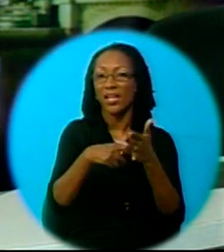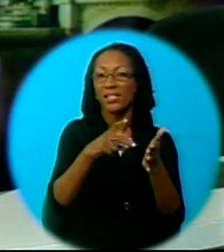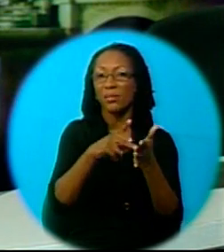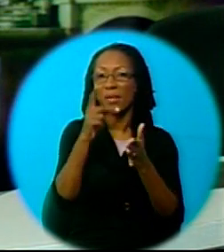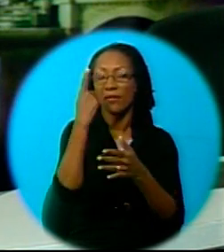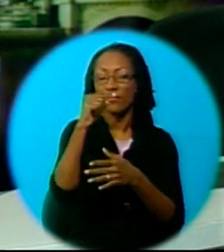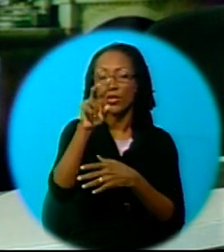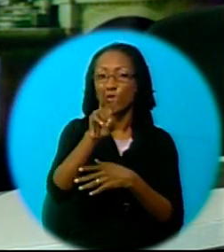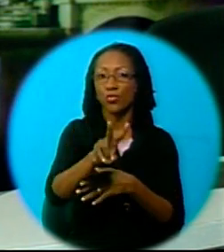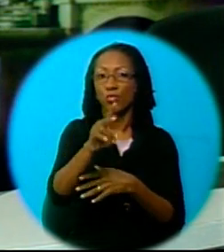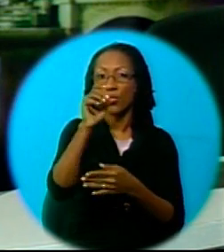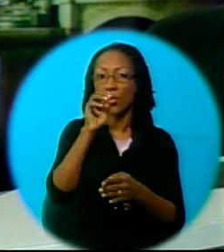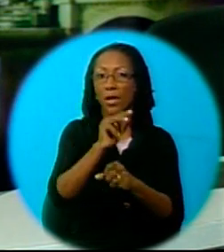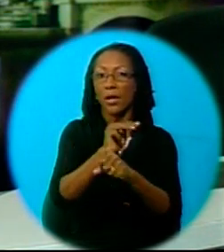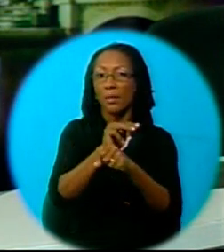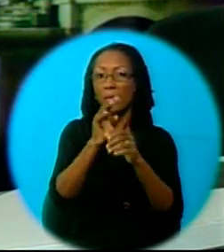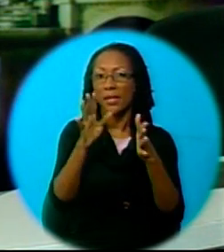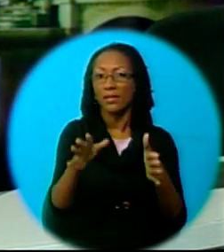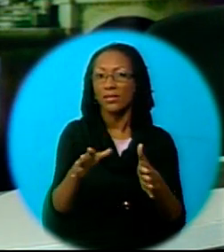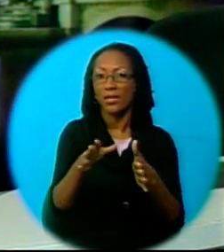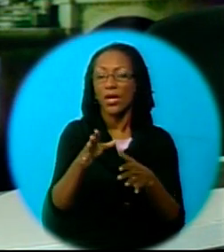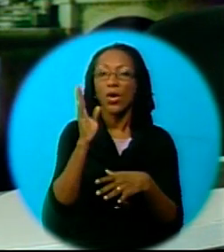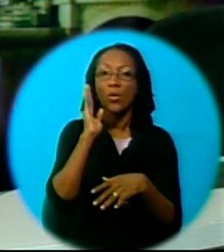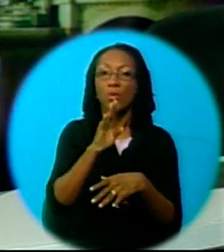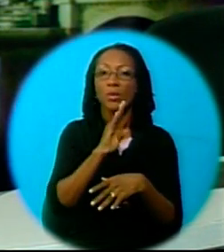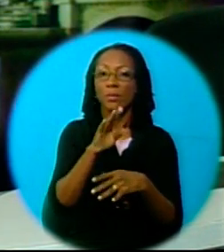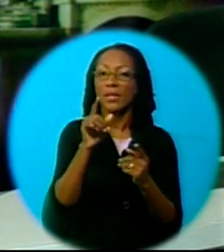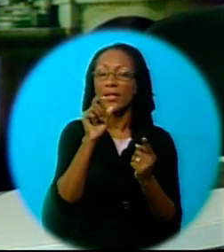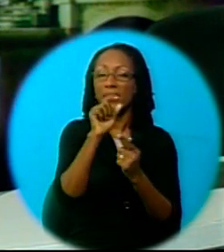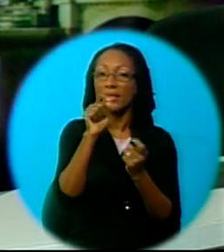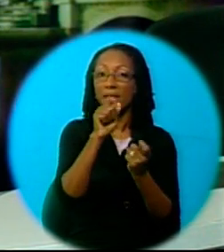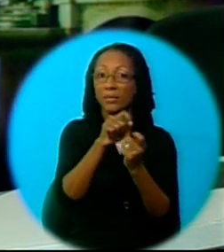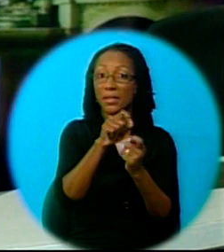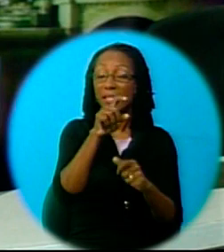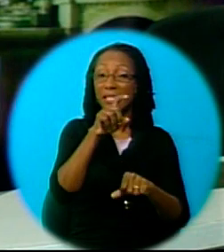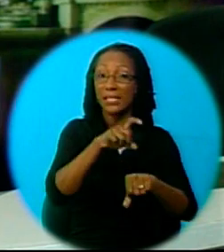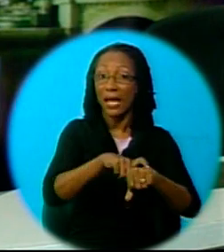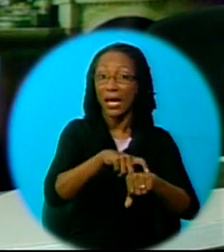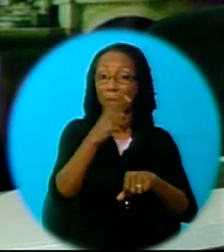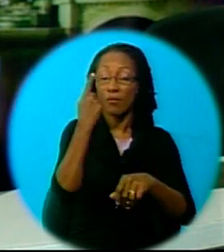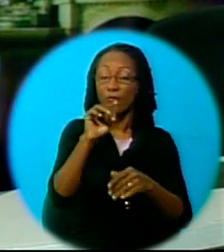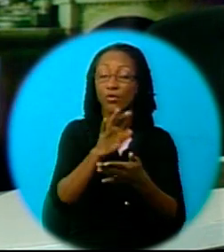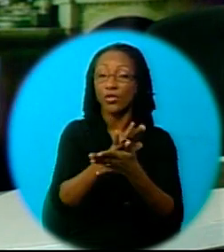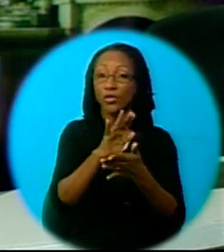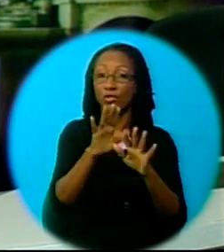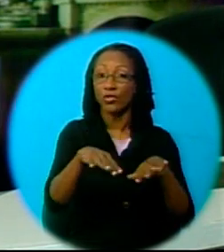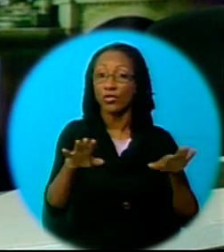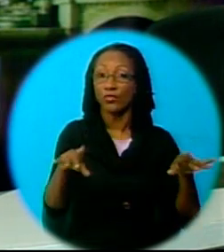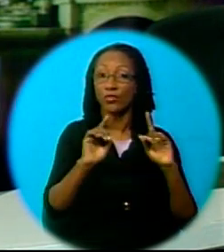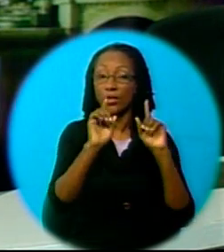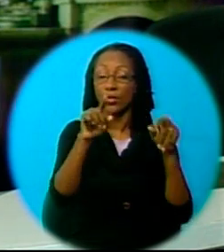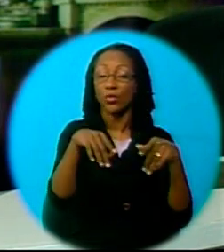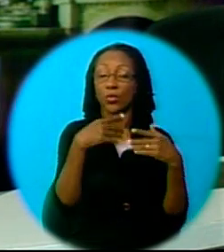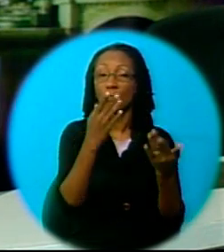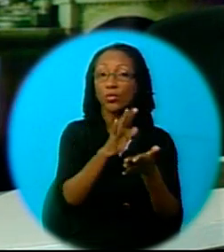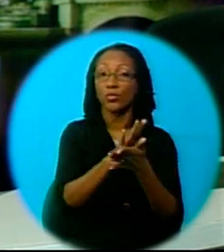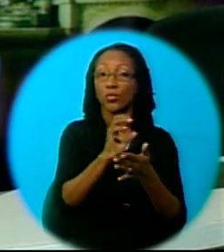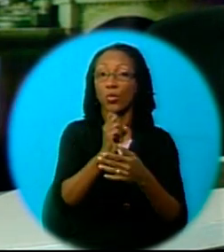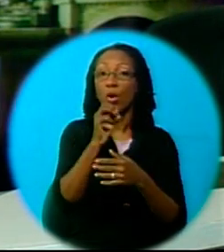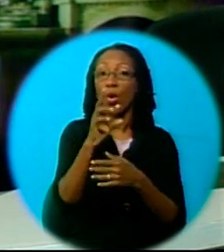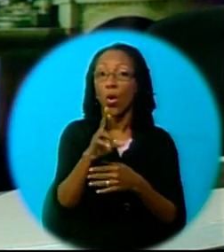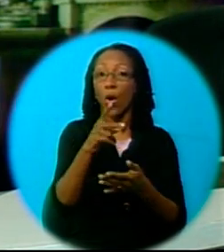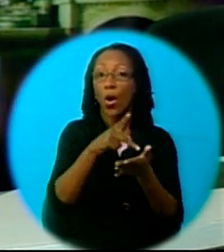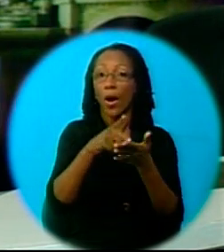will be a deadline for children to get to school. If they don't, they will have to pay their own way. The details from Kishmar